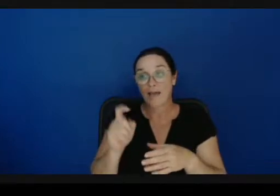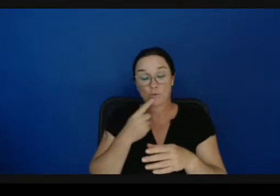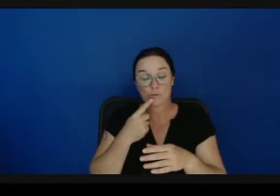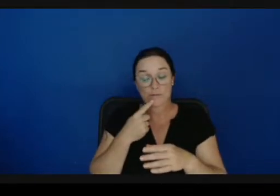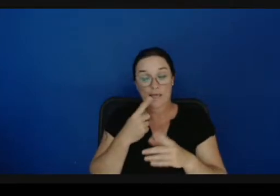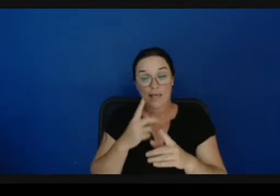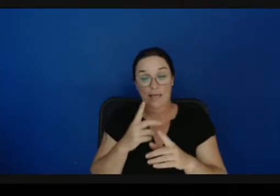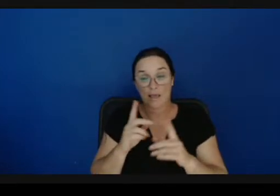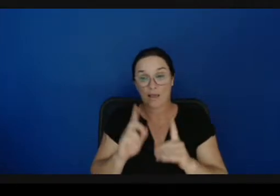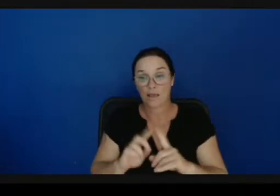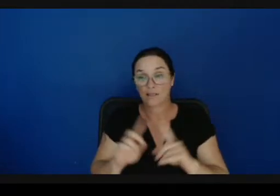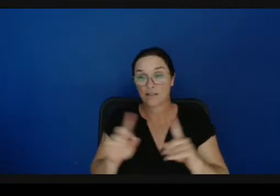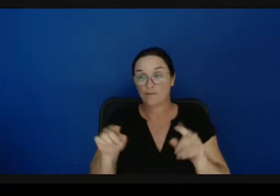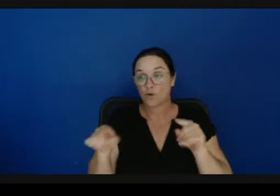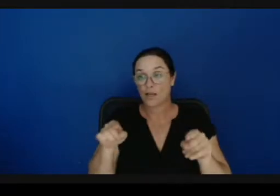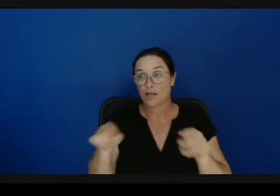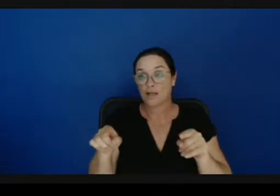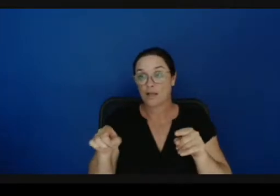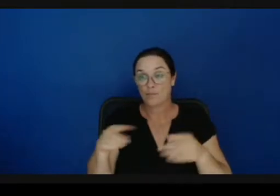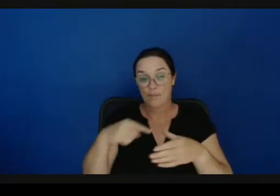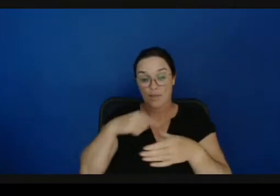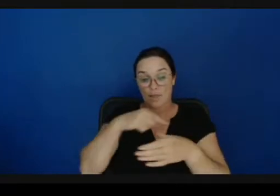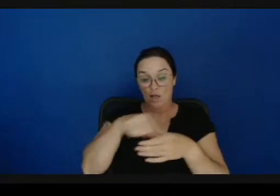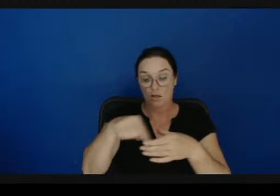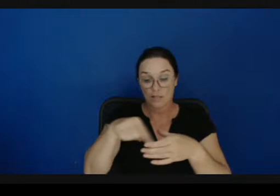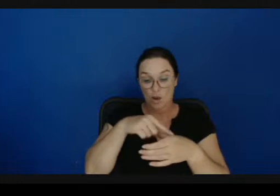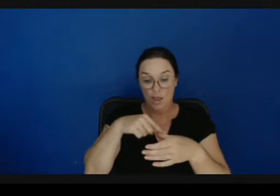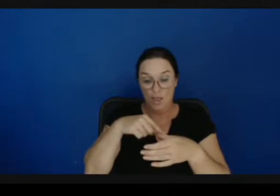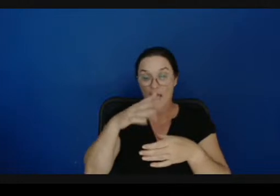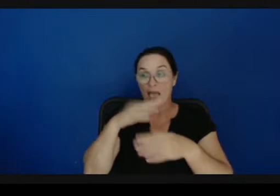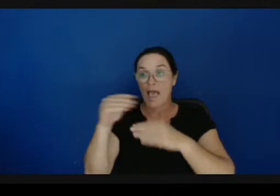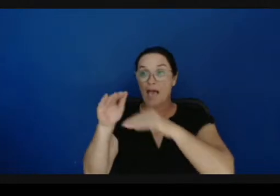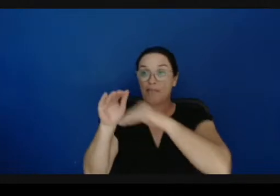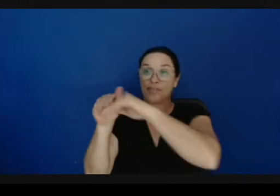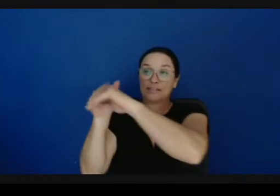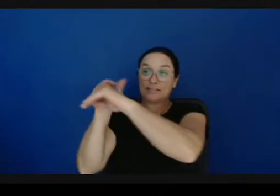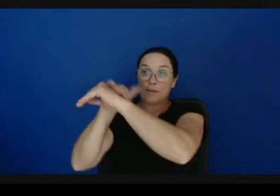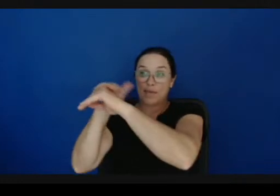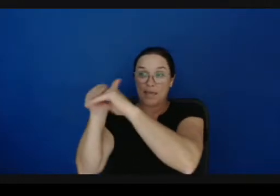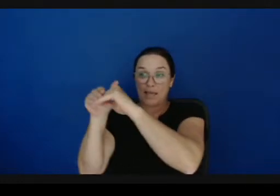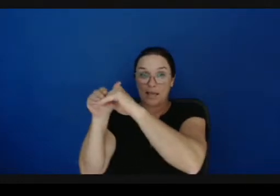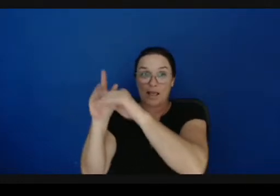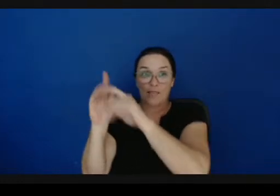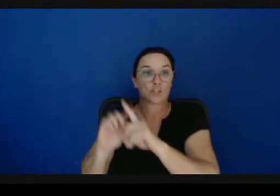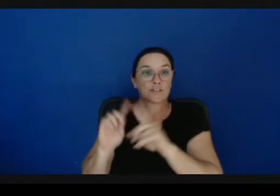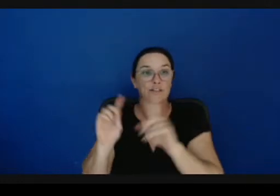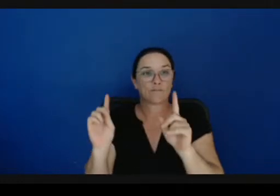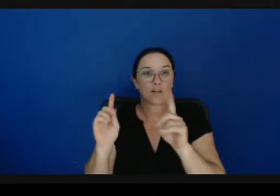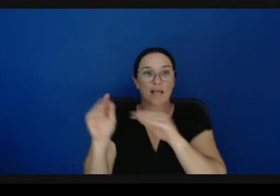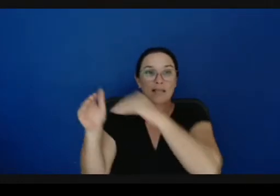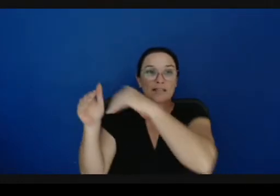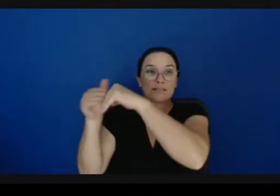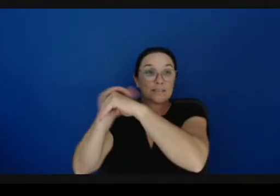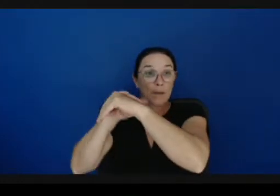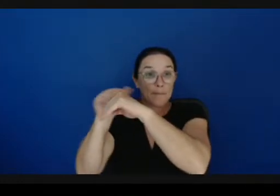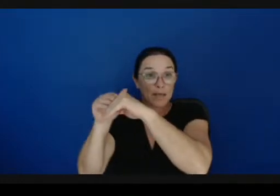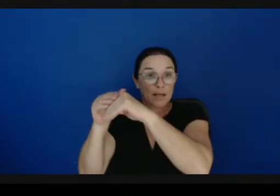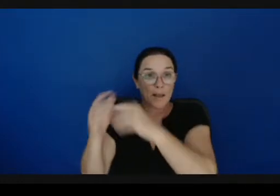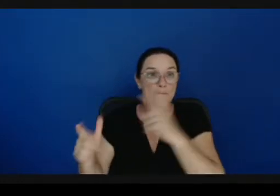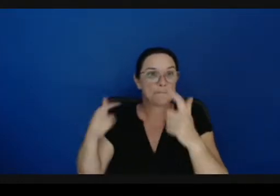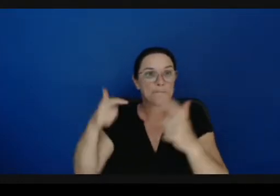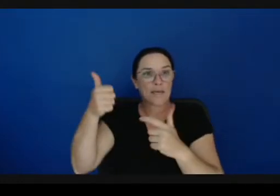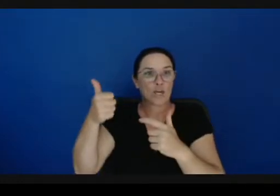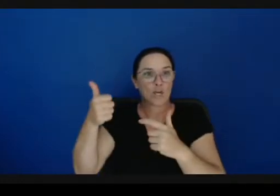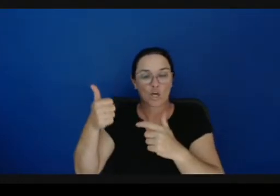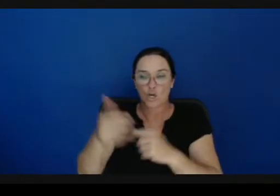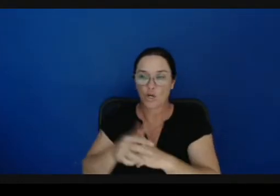between Mokūʻaweoweo caldera and the summit of Mauna Loa. The summit feature is much bigger. There's an older outer